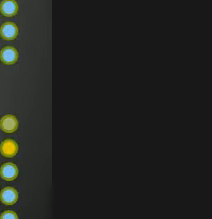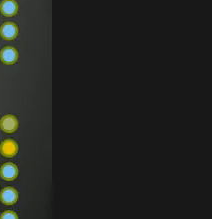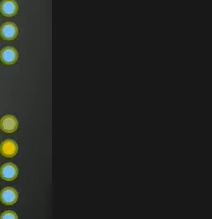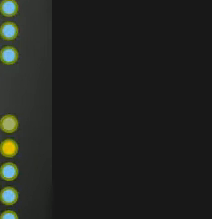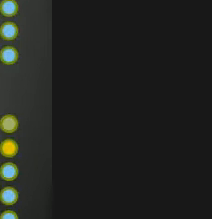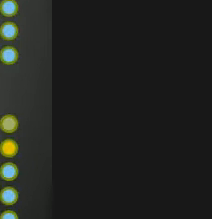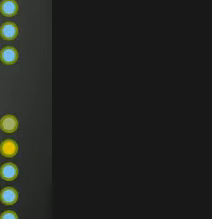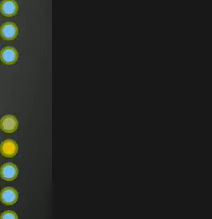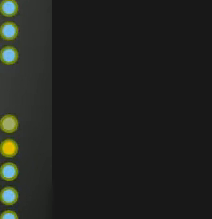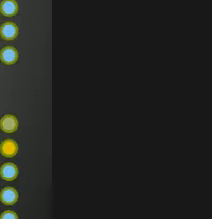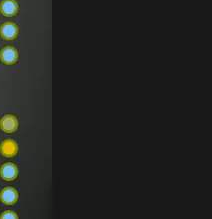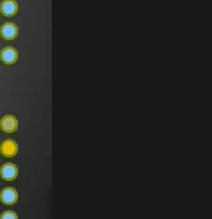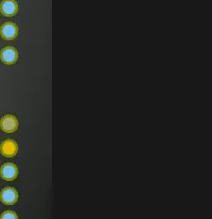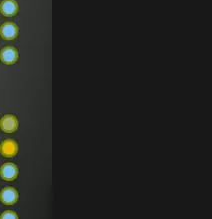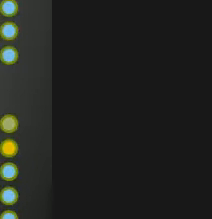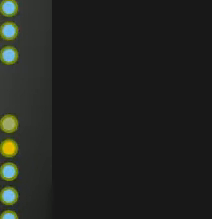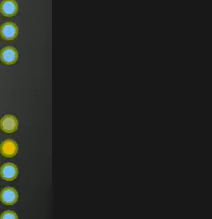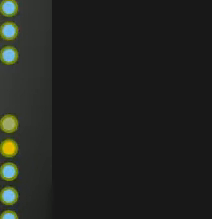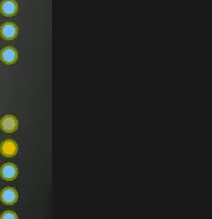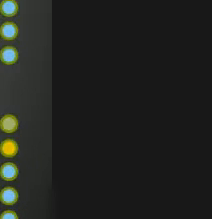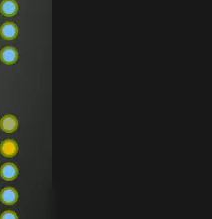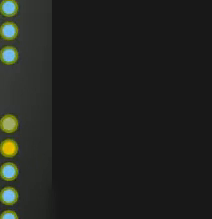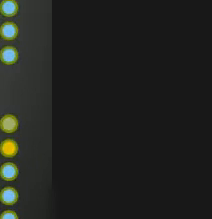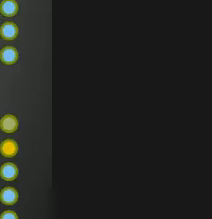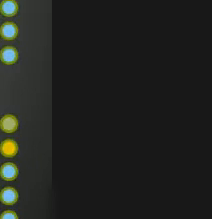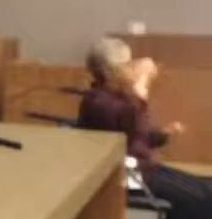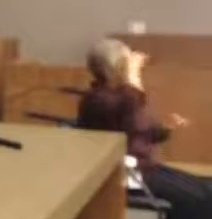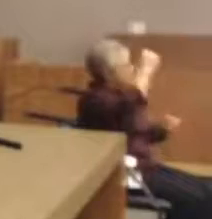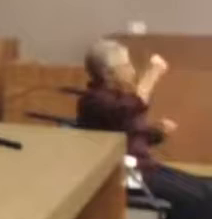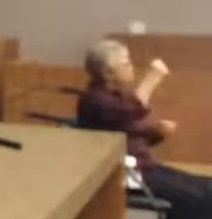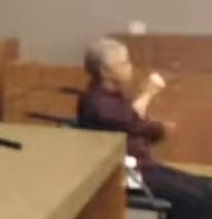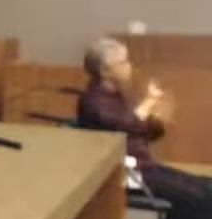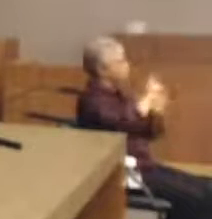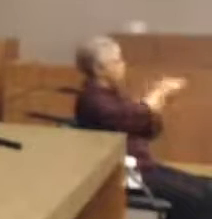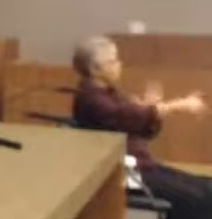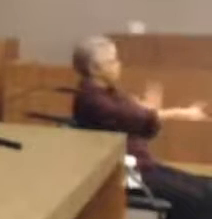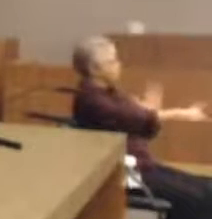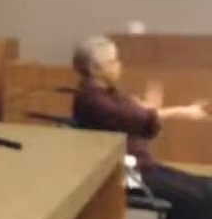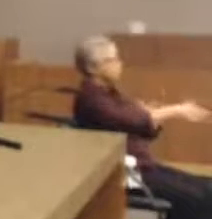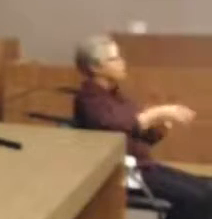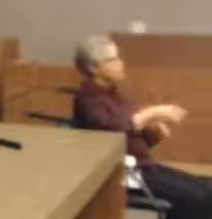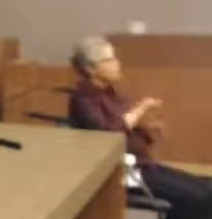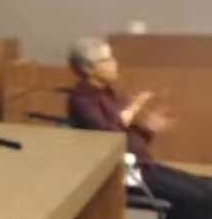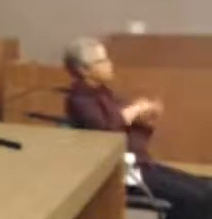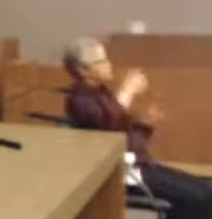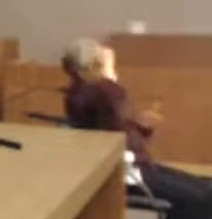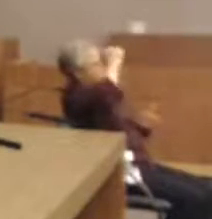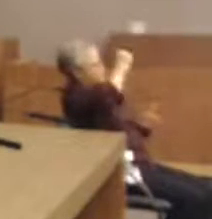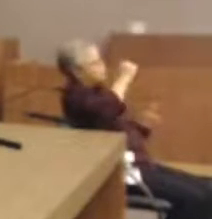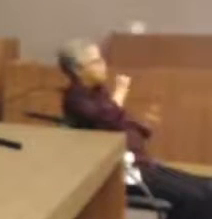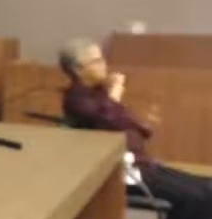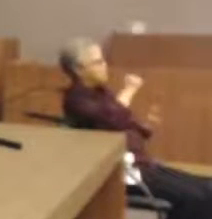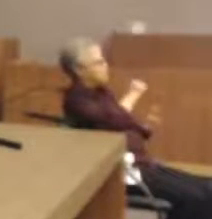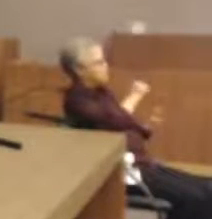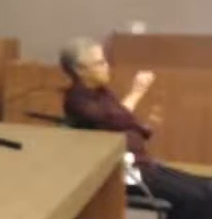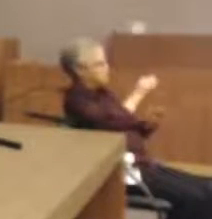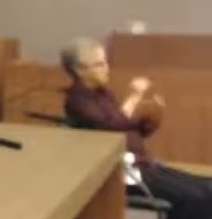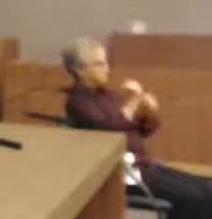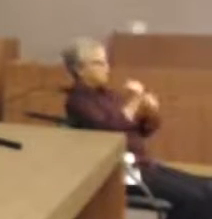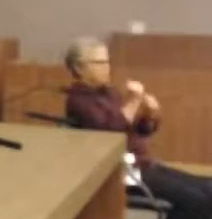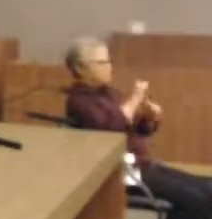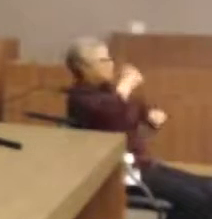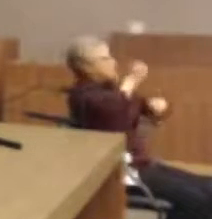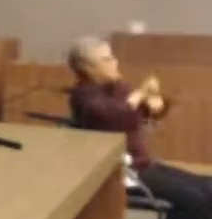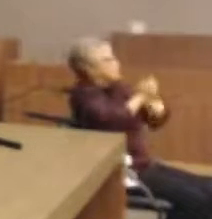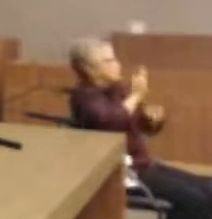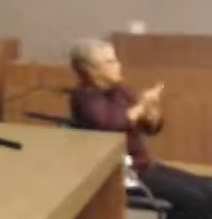mush of memory. So later when we try to recall it, it never went in the right way, so we can't bring it back out the right way.